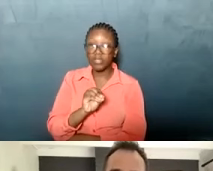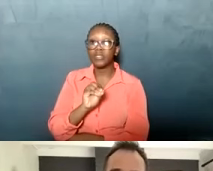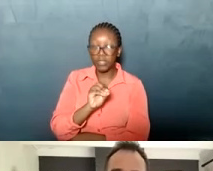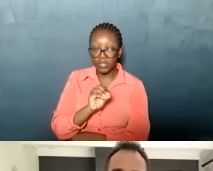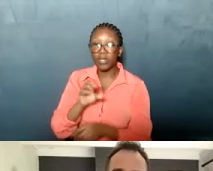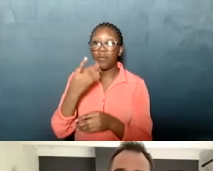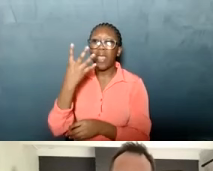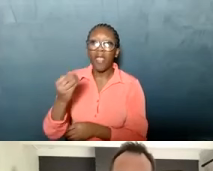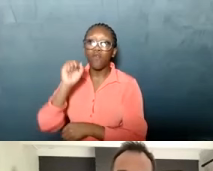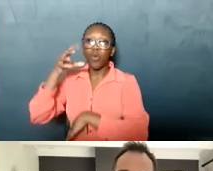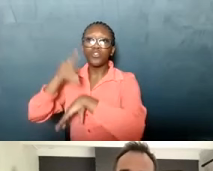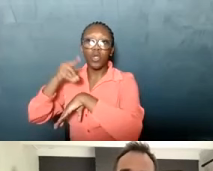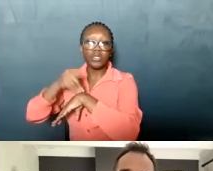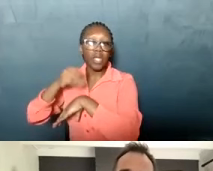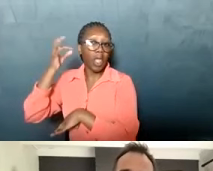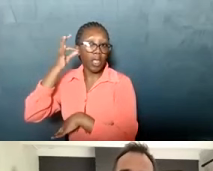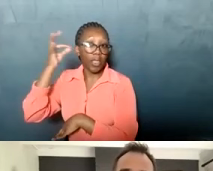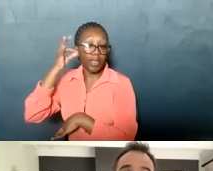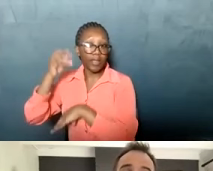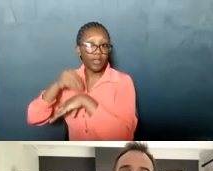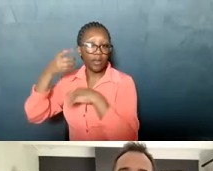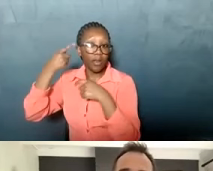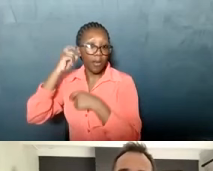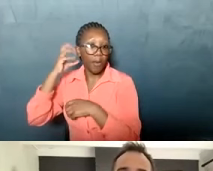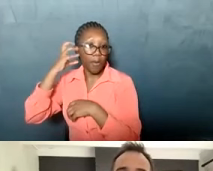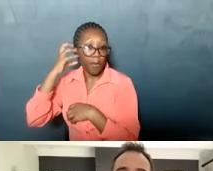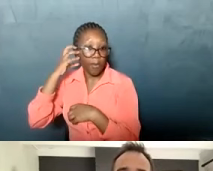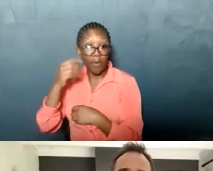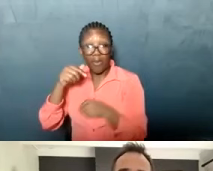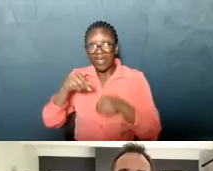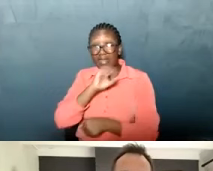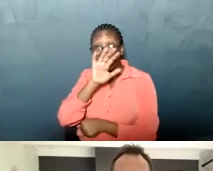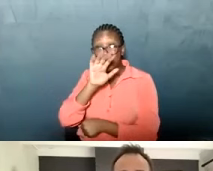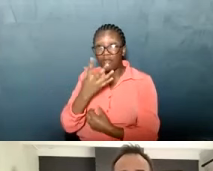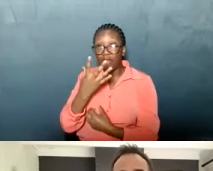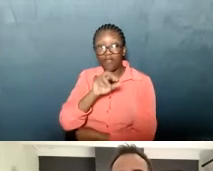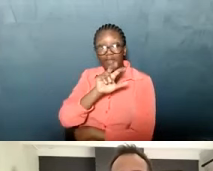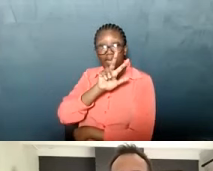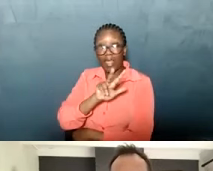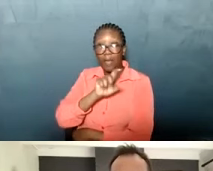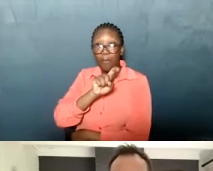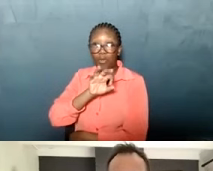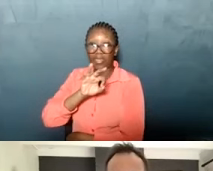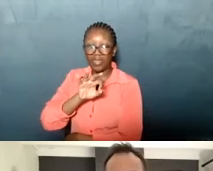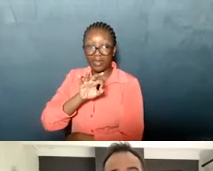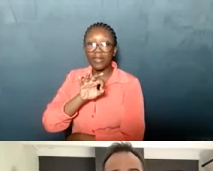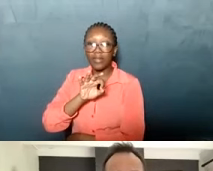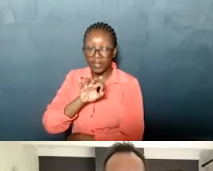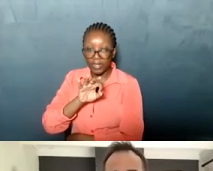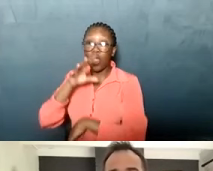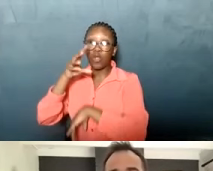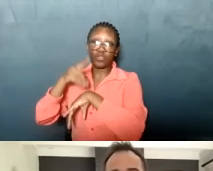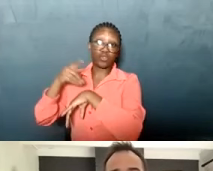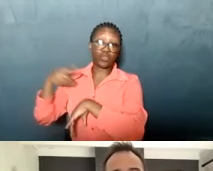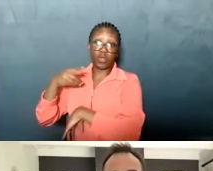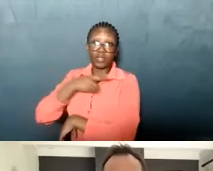people. South Africa has 8.3 audiologists per million people, but this